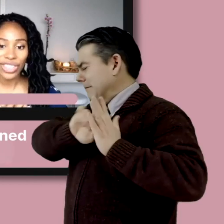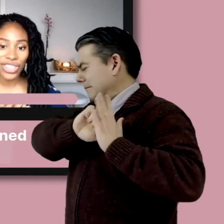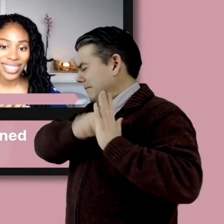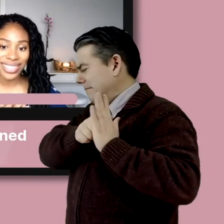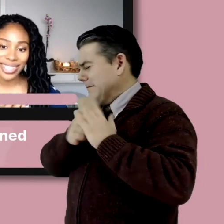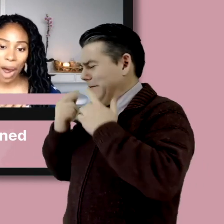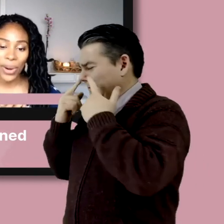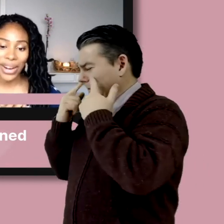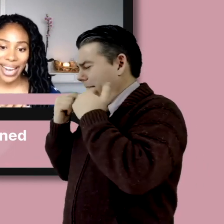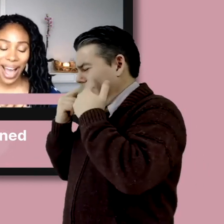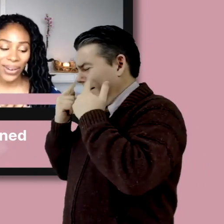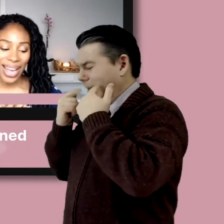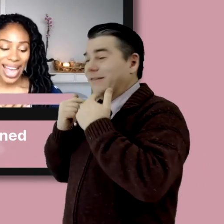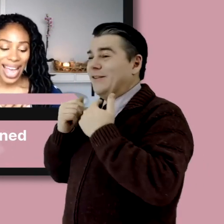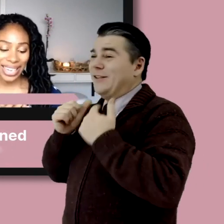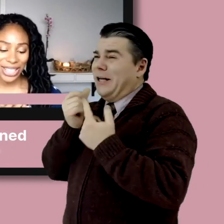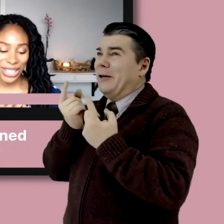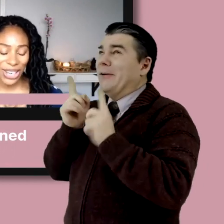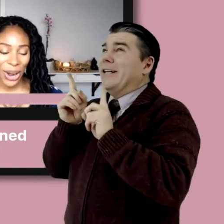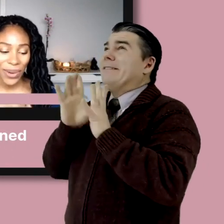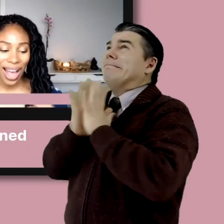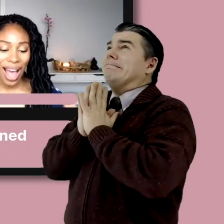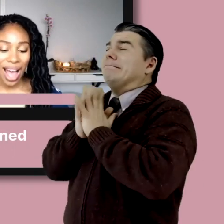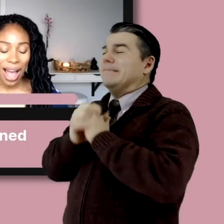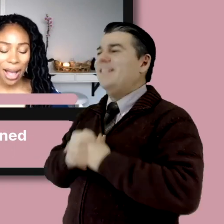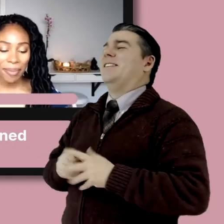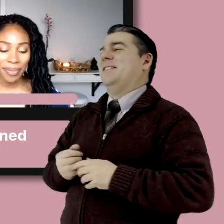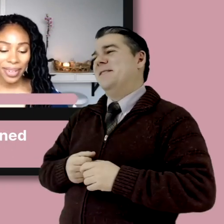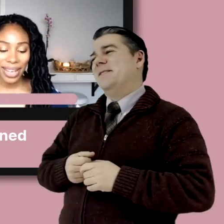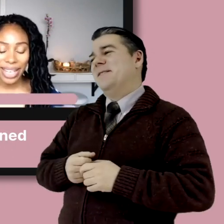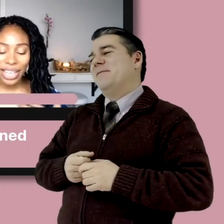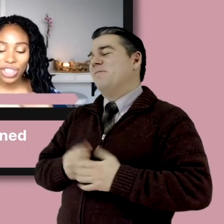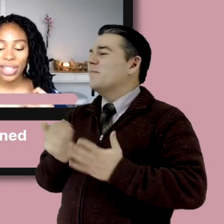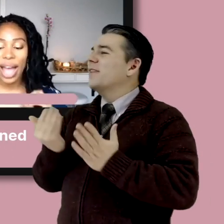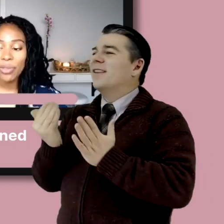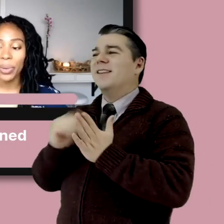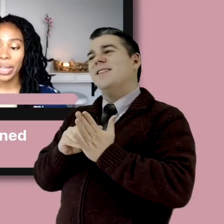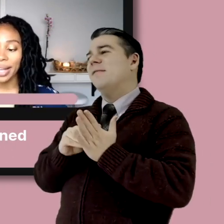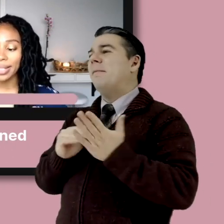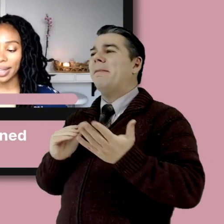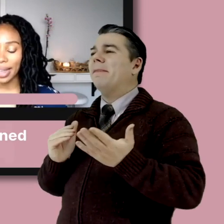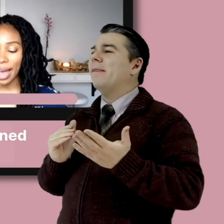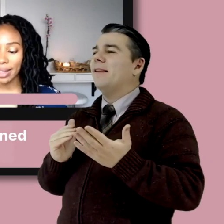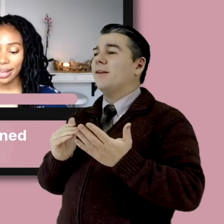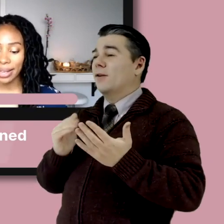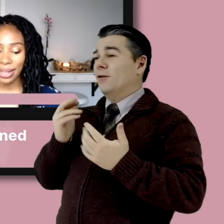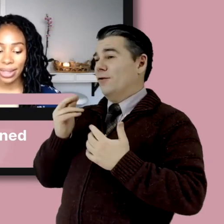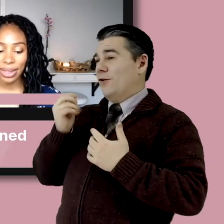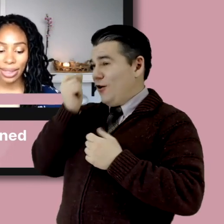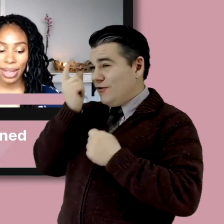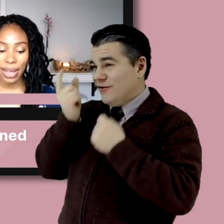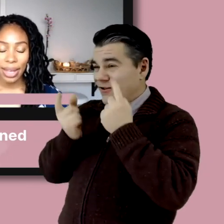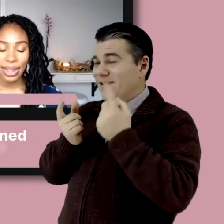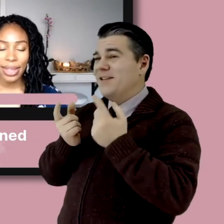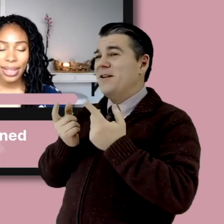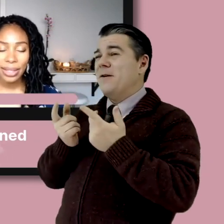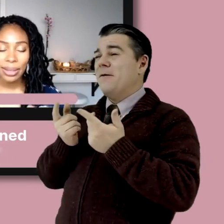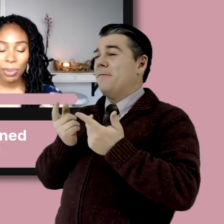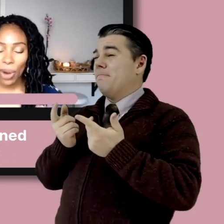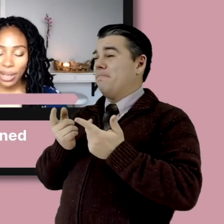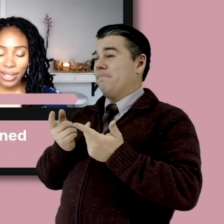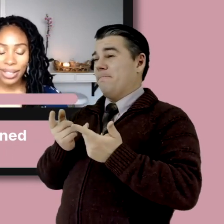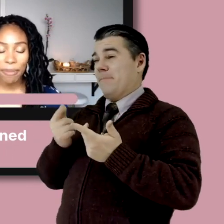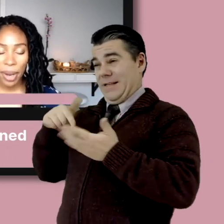because this is not working out. And so again, just kind of realizing that like